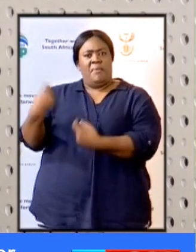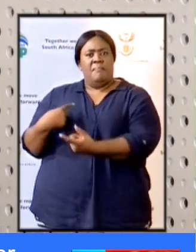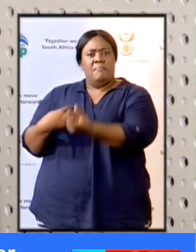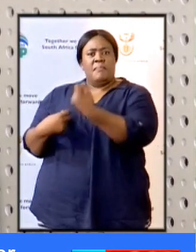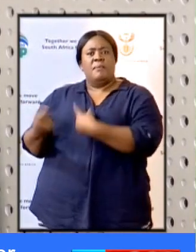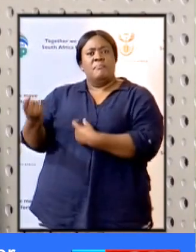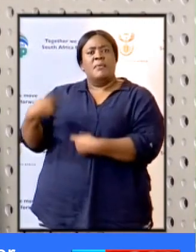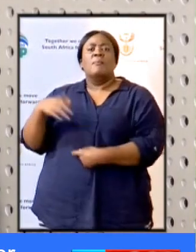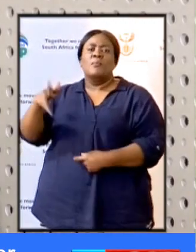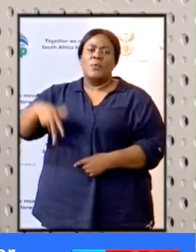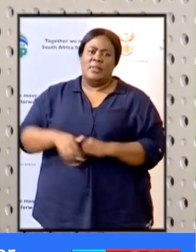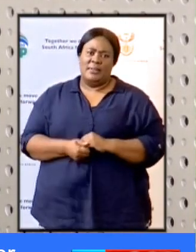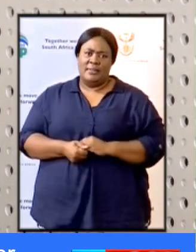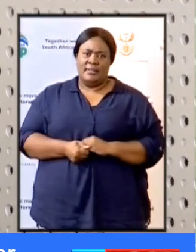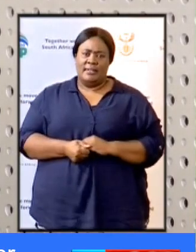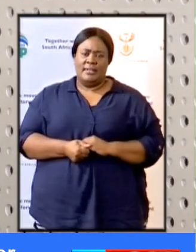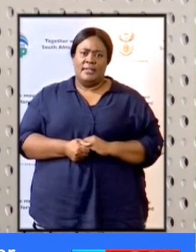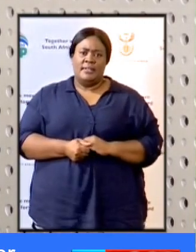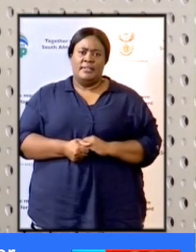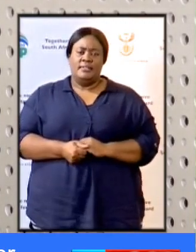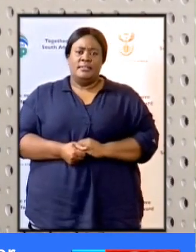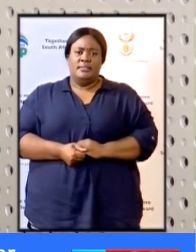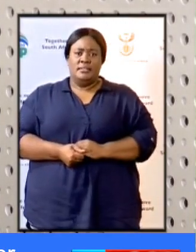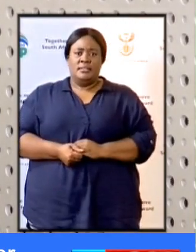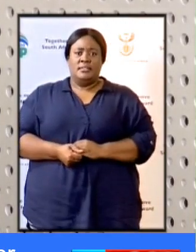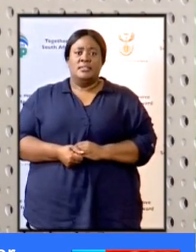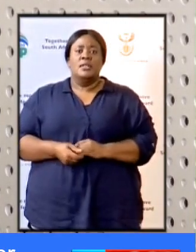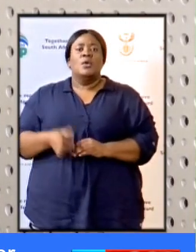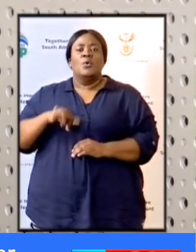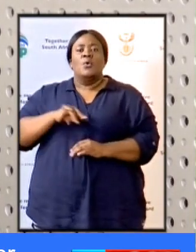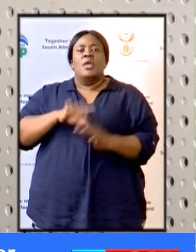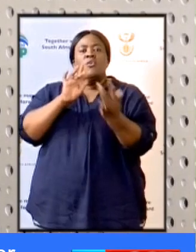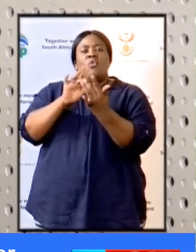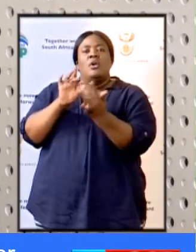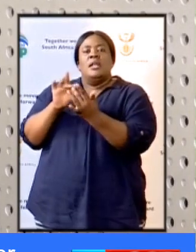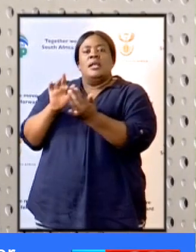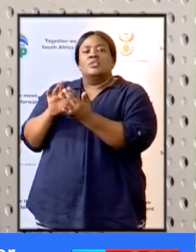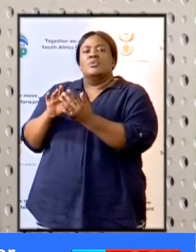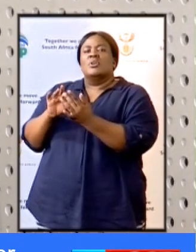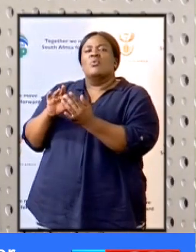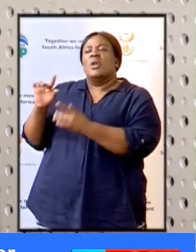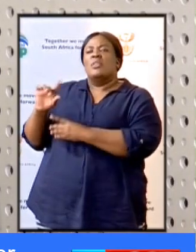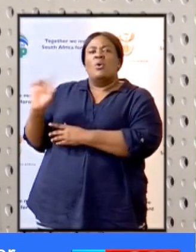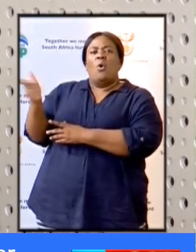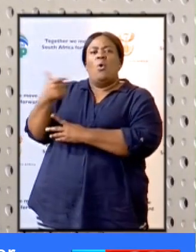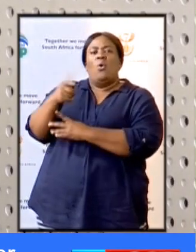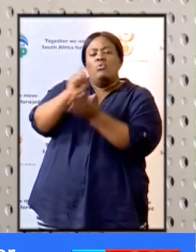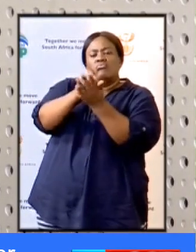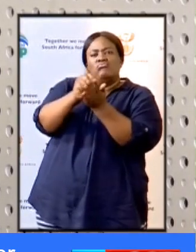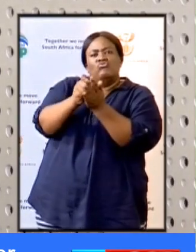through WhatsApp. That we are connecting with all journalists throughout the world.